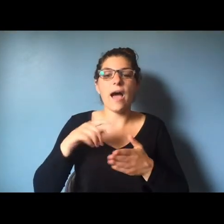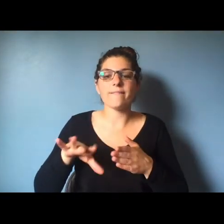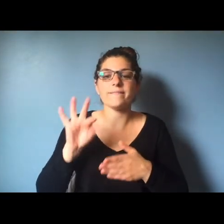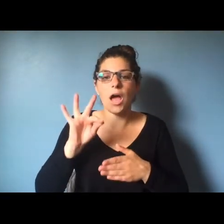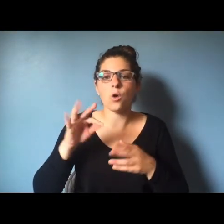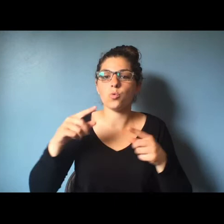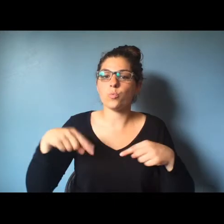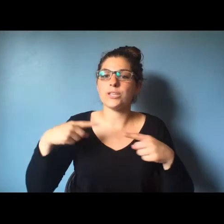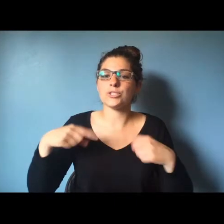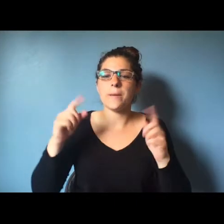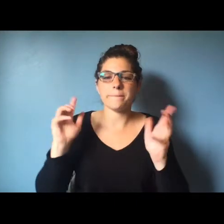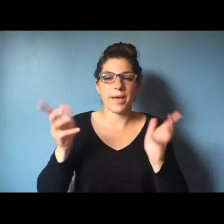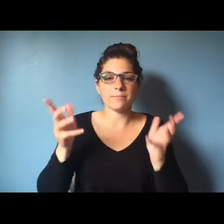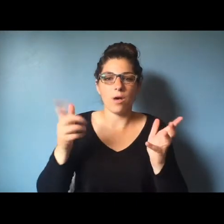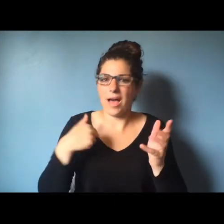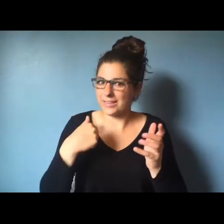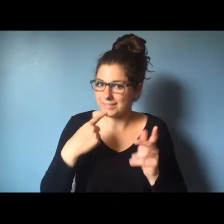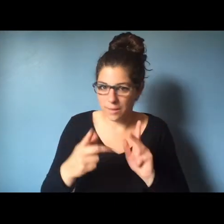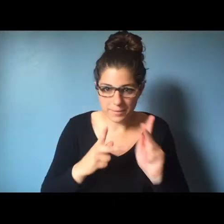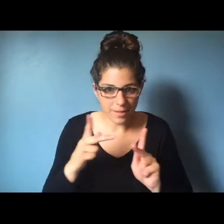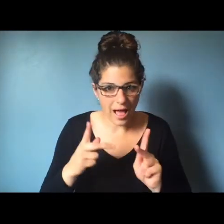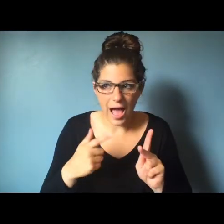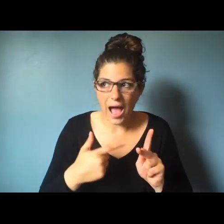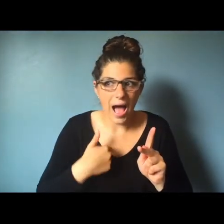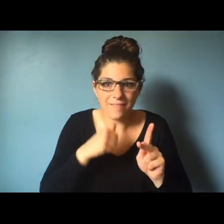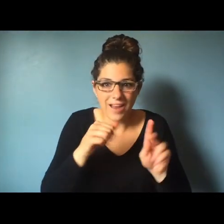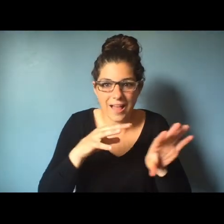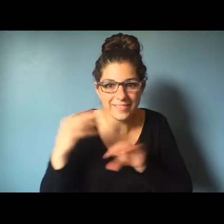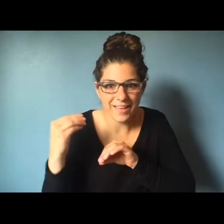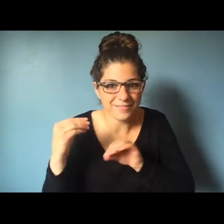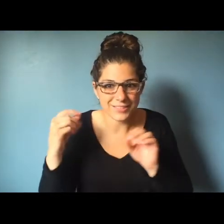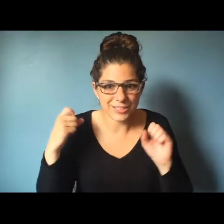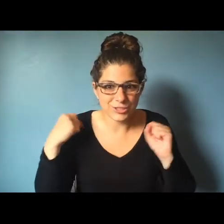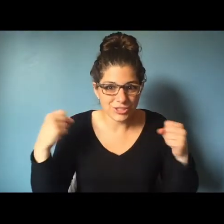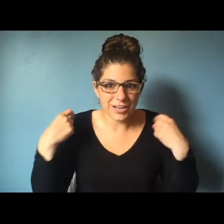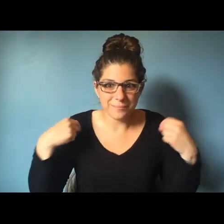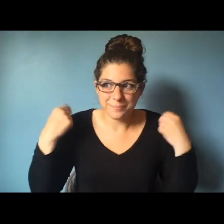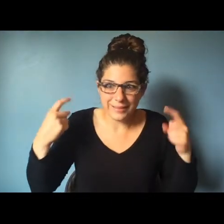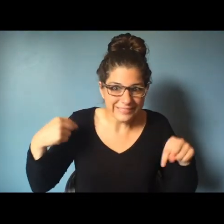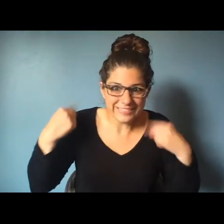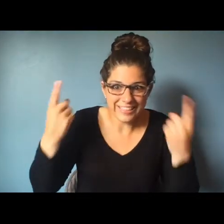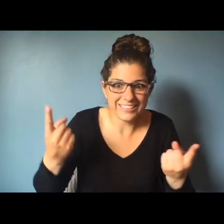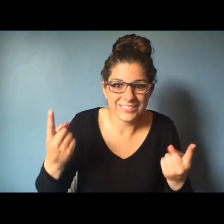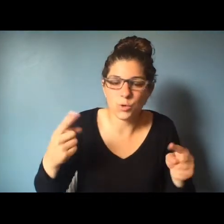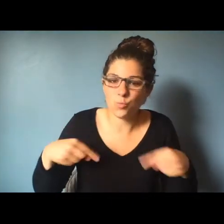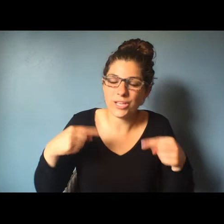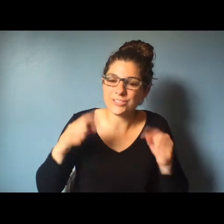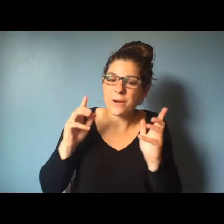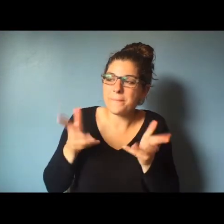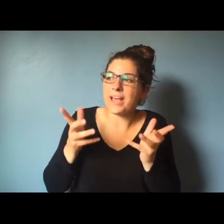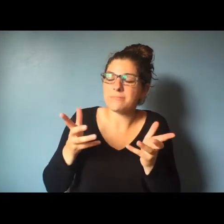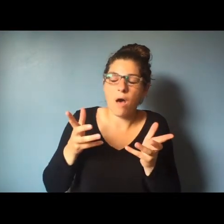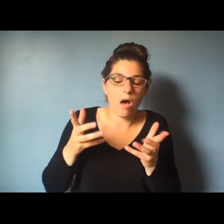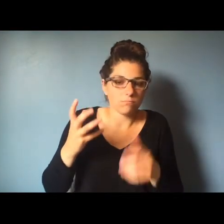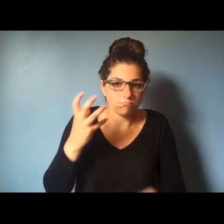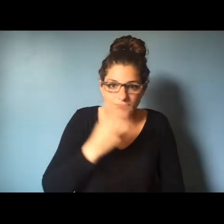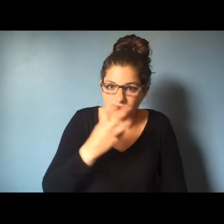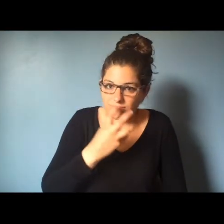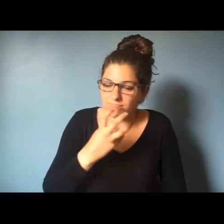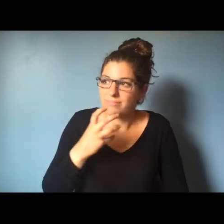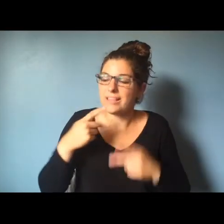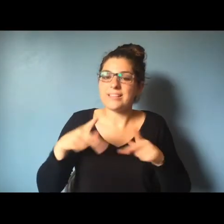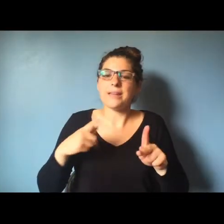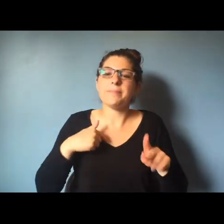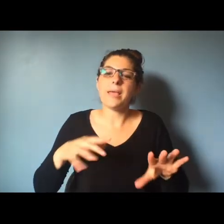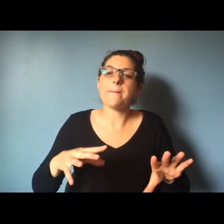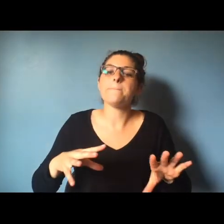basketball. And I tell people I haven't left the gym since. And what wheelchair basketball really did was it allowed me to